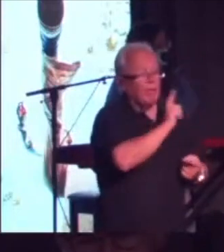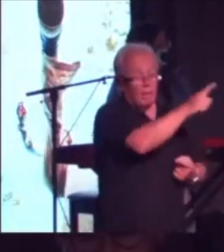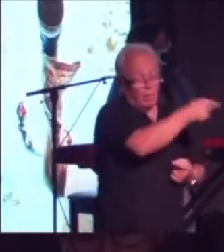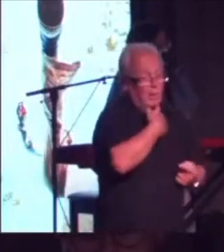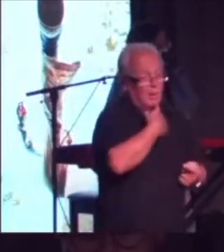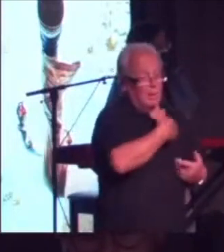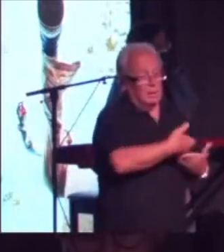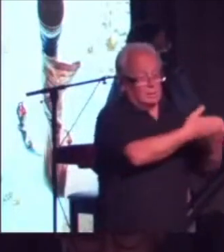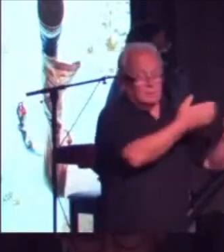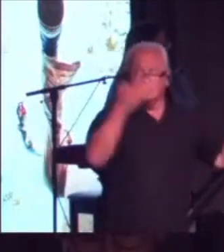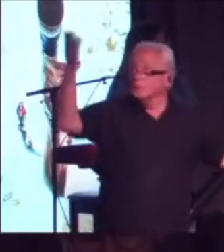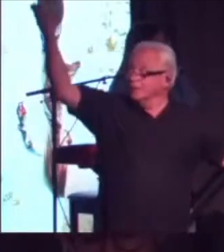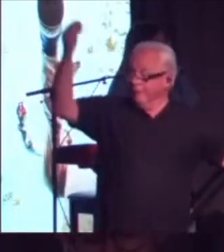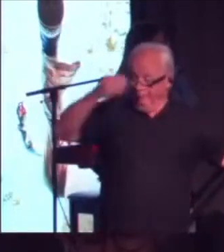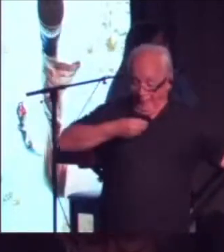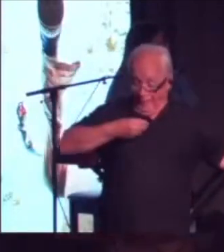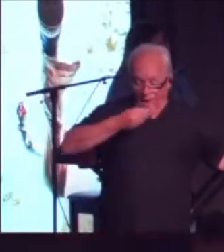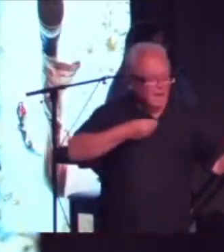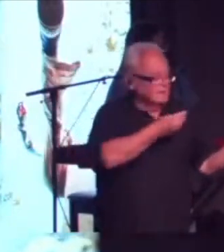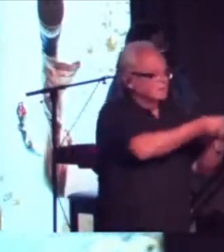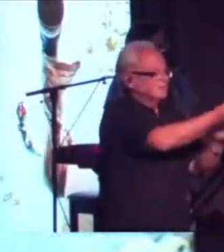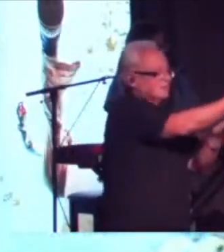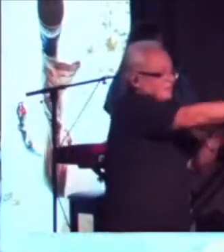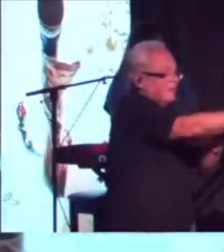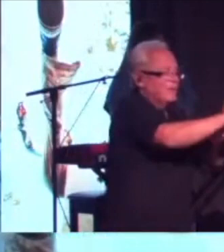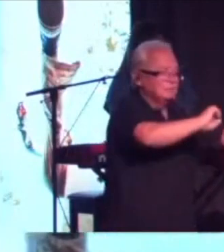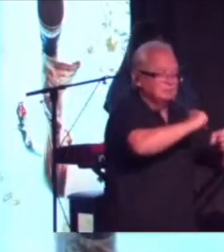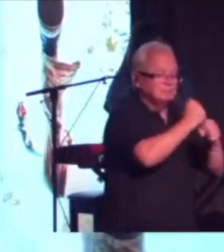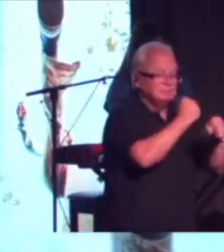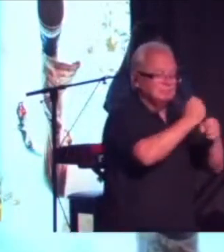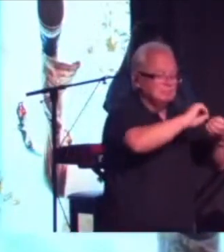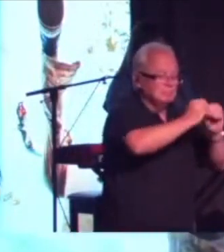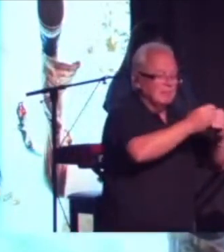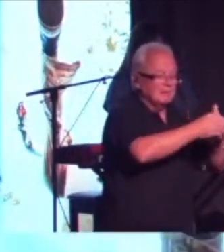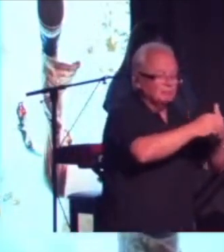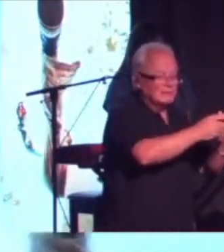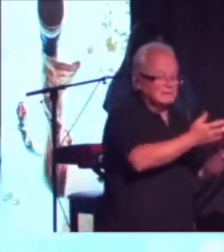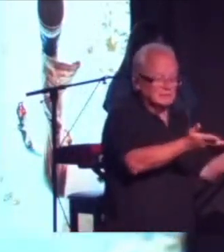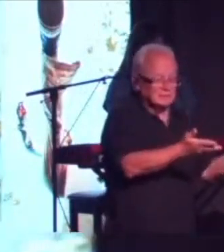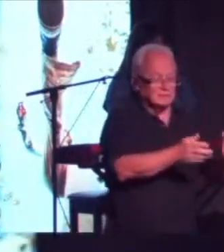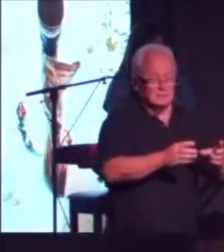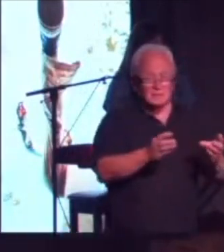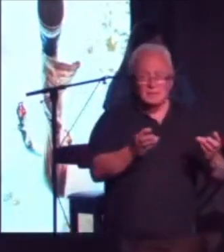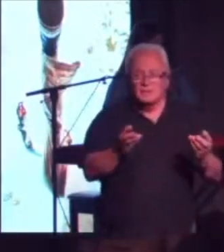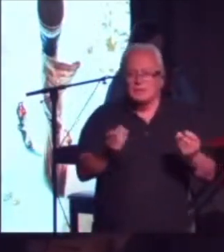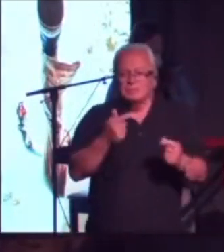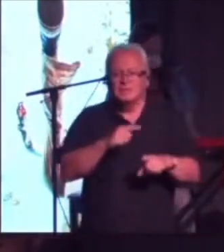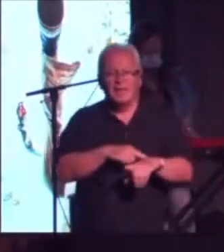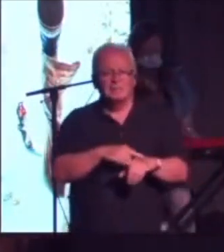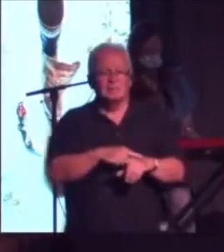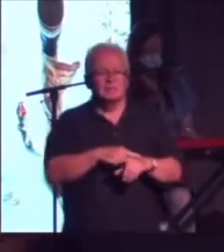be it, he gives you the opportunity to have it. See, part of the reason many of us don't have great friends is because we're not great